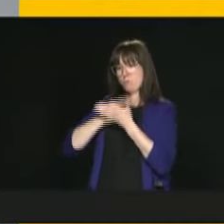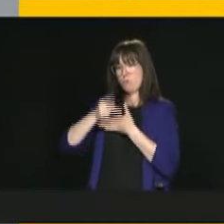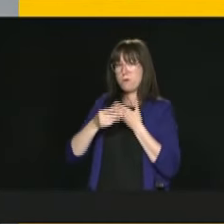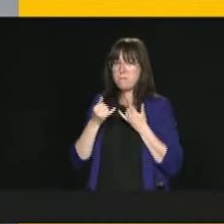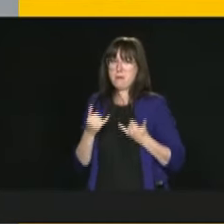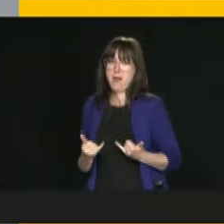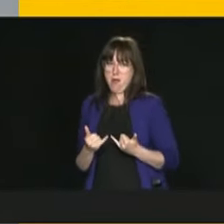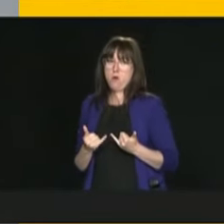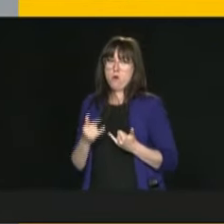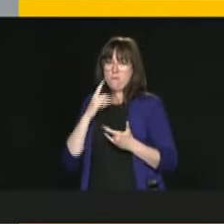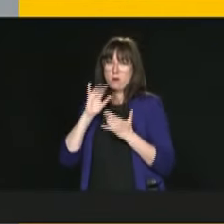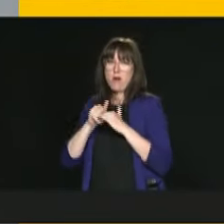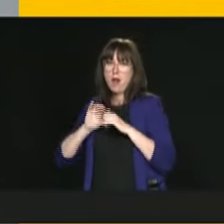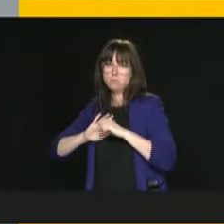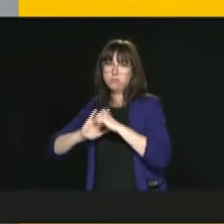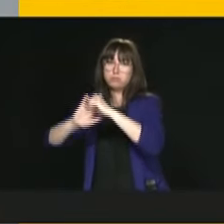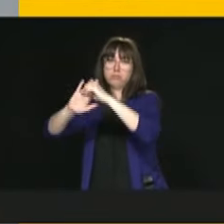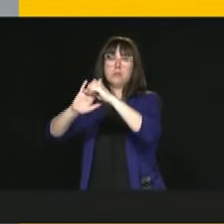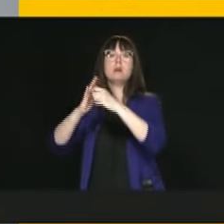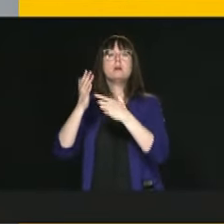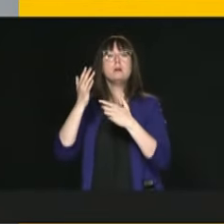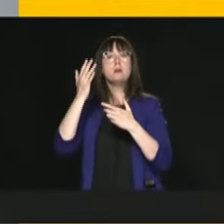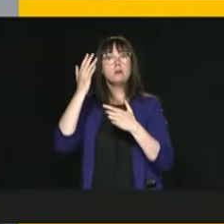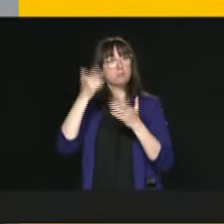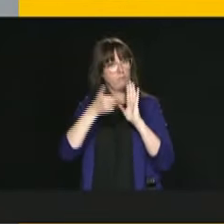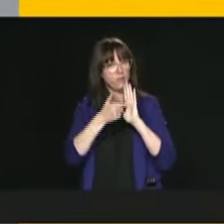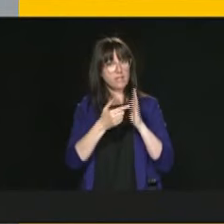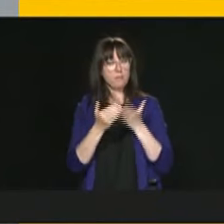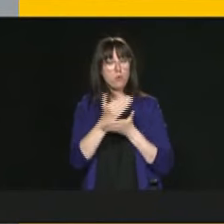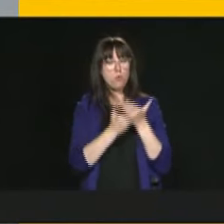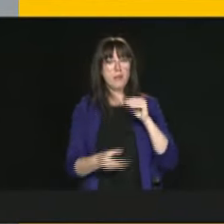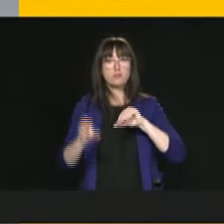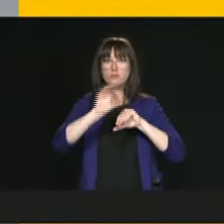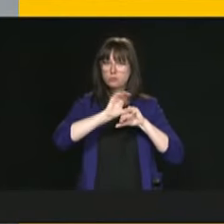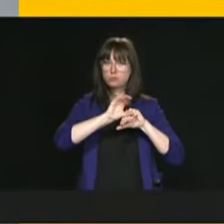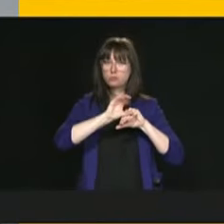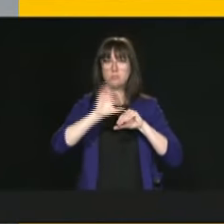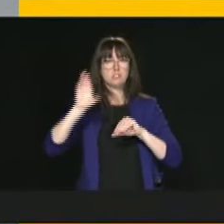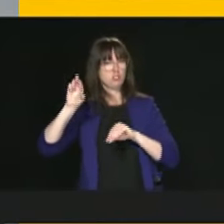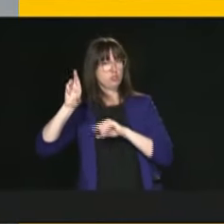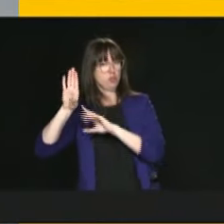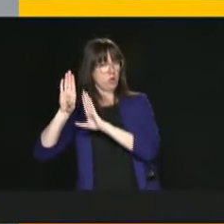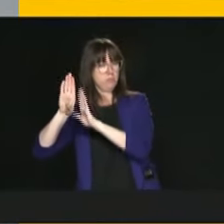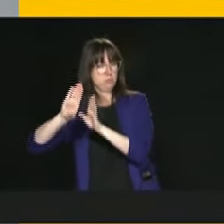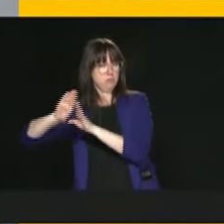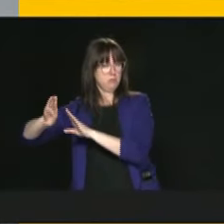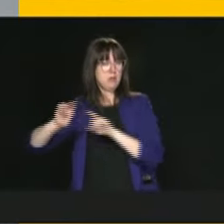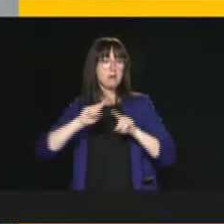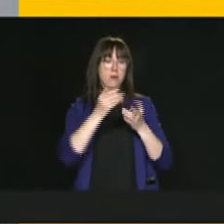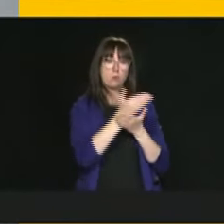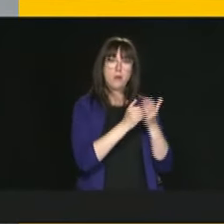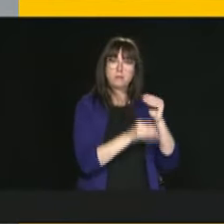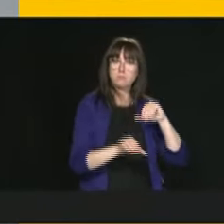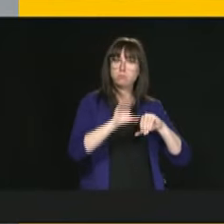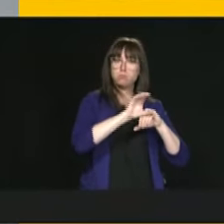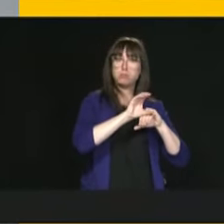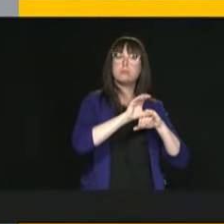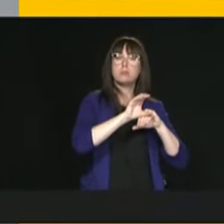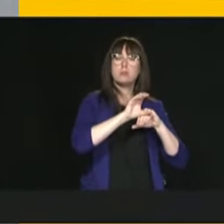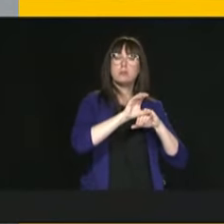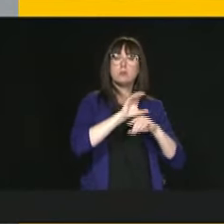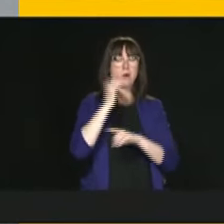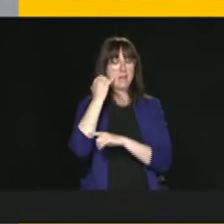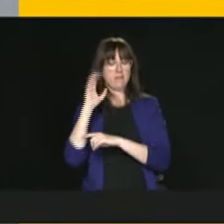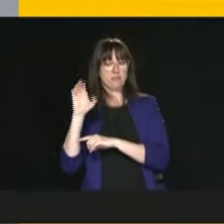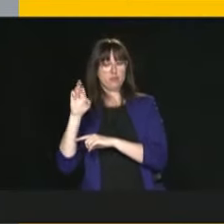for example, we move forward with the wage subsidy, which, unlike the CERB, is there for people who, which is there for people who lose their job